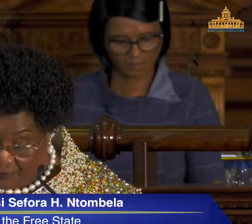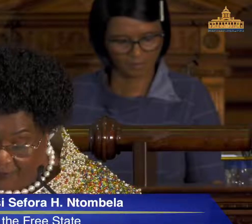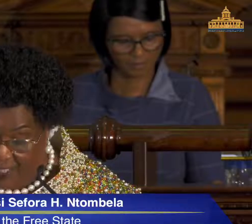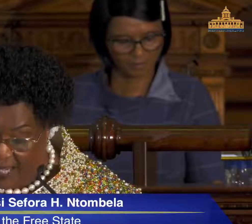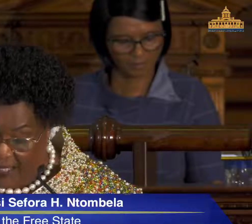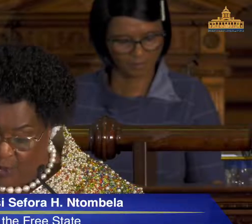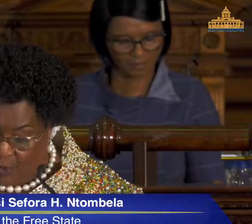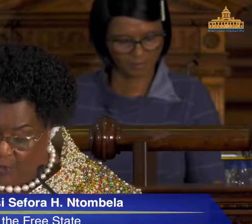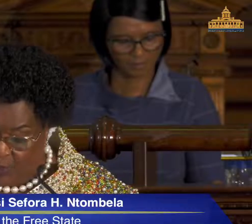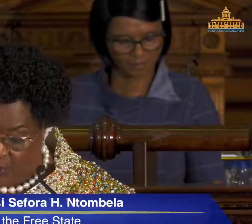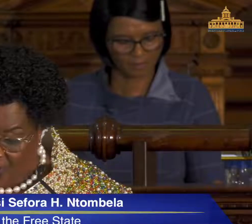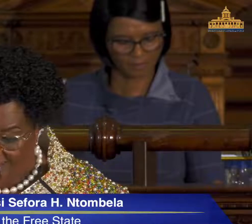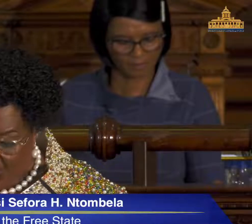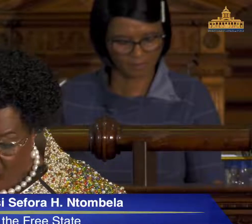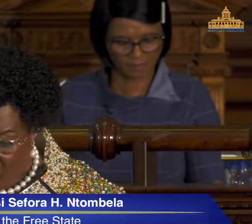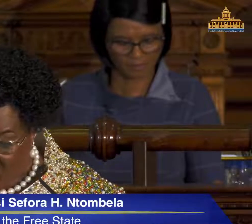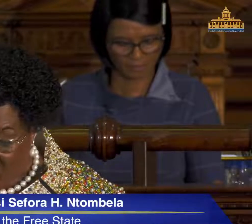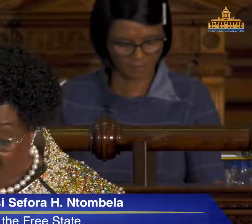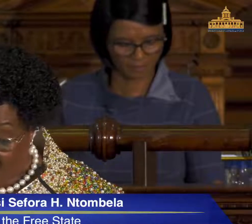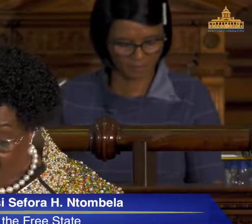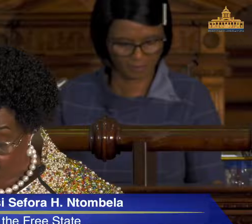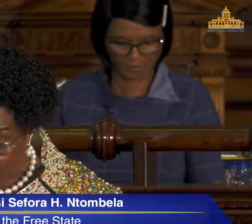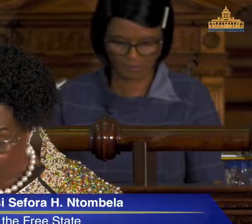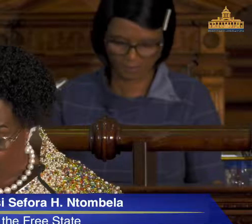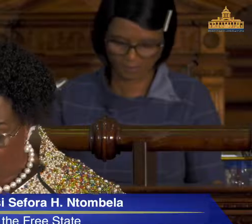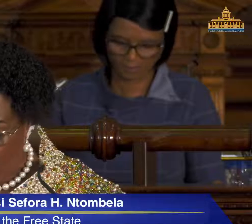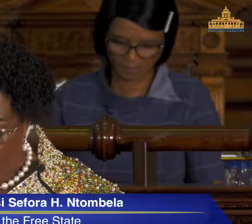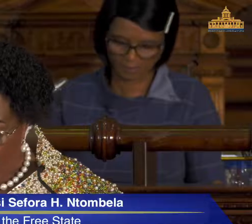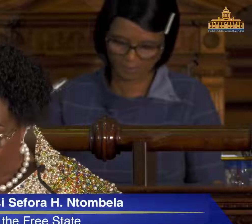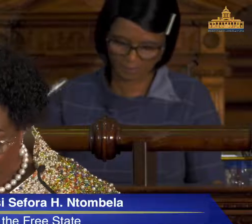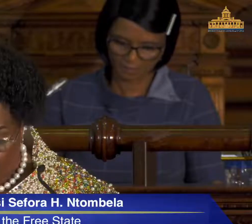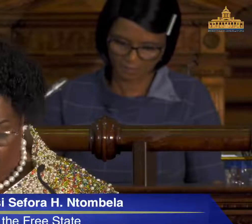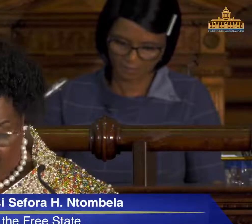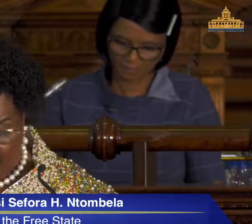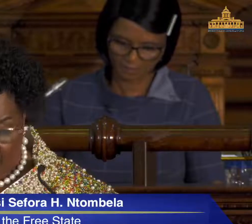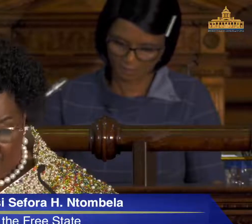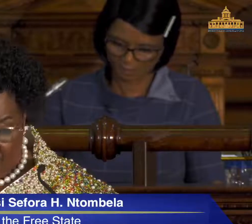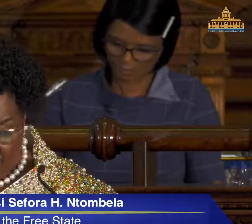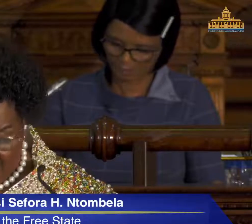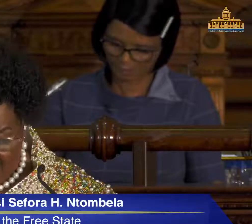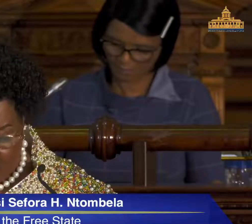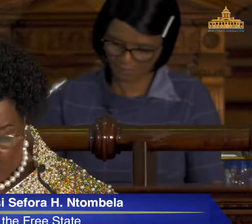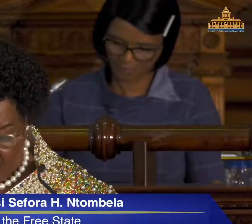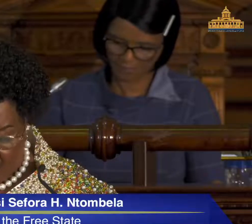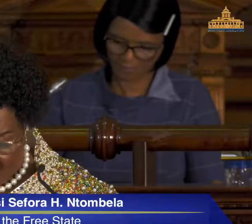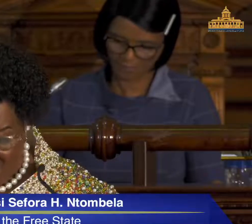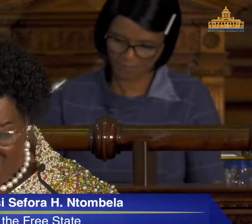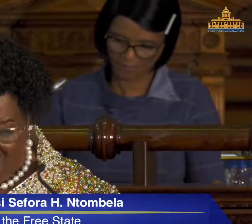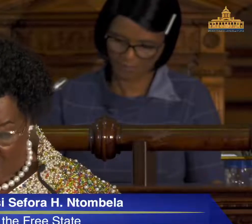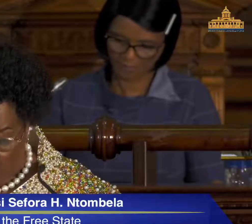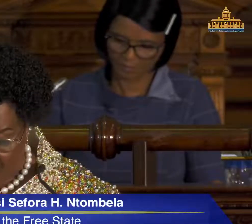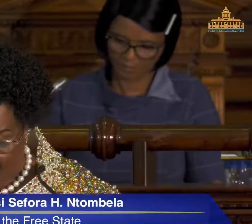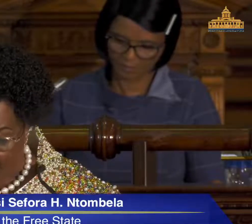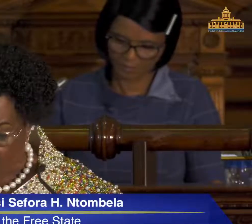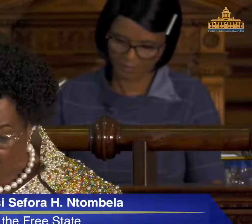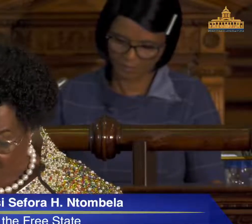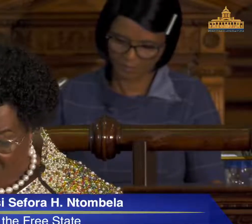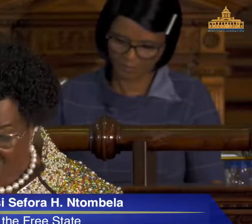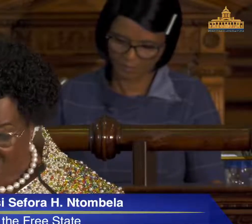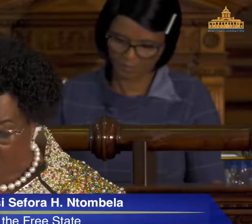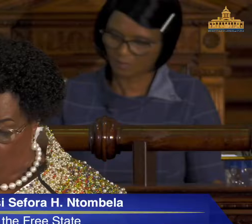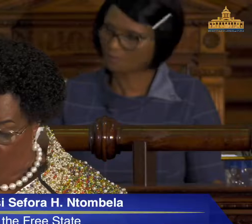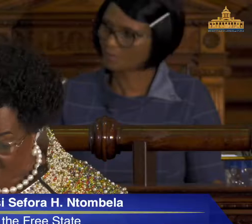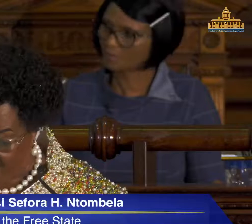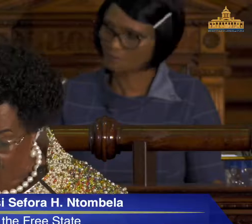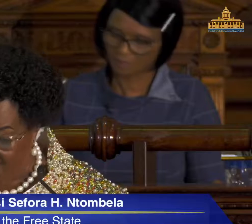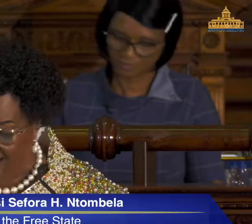Office of the Premier to ensure sound financial management. All efforts will be made to prevent irregular,